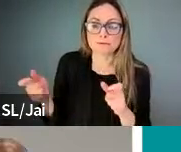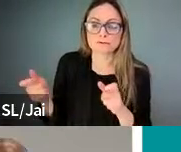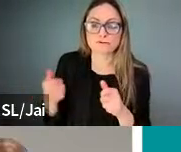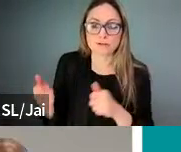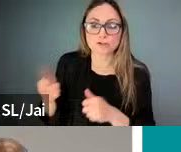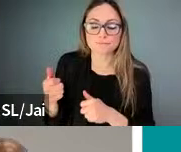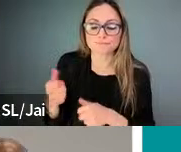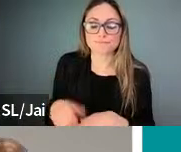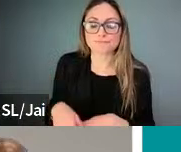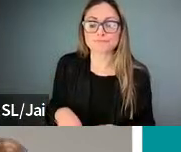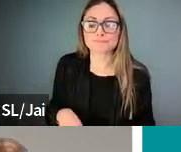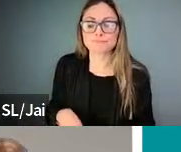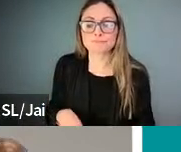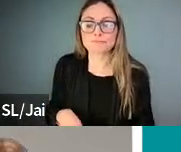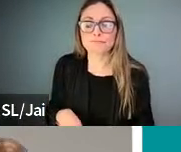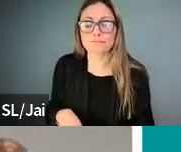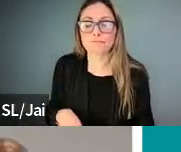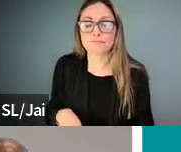But